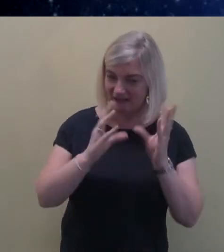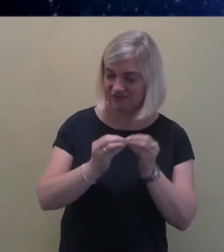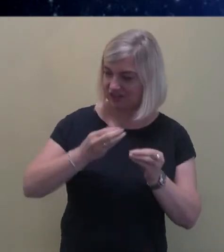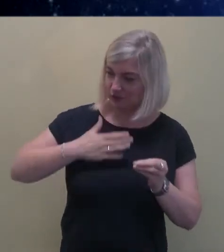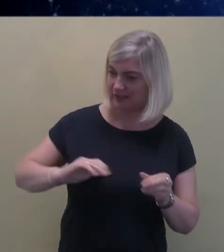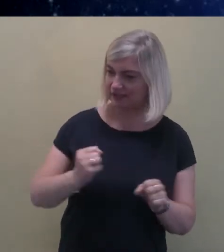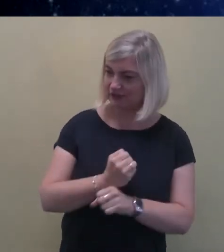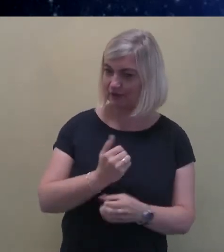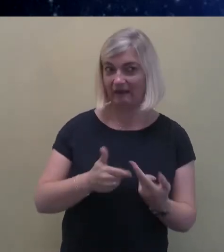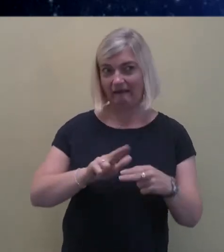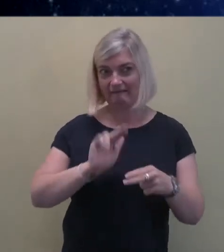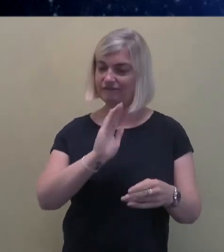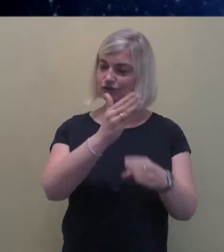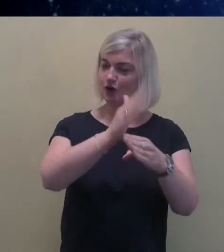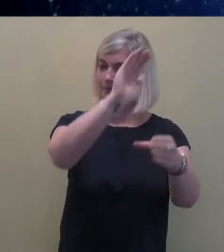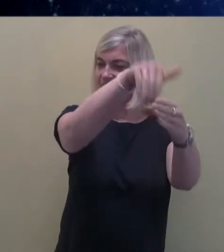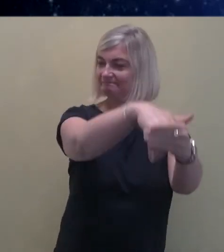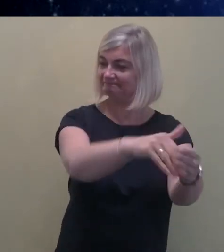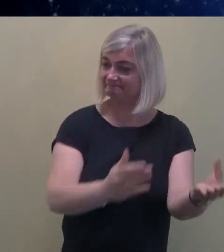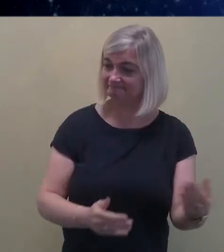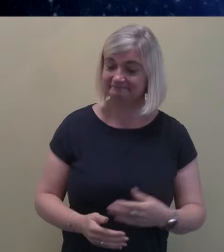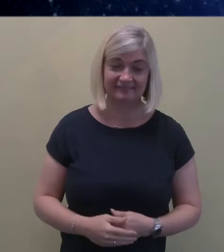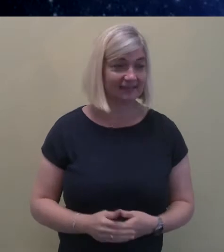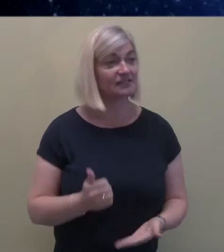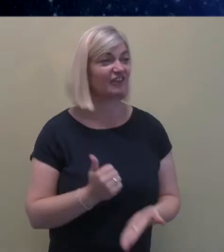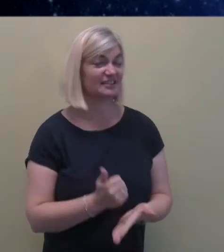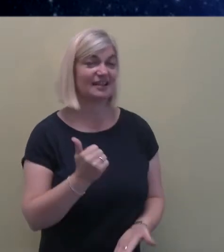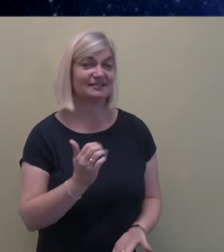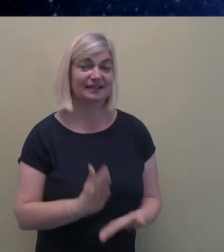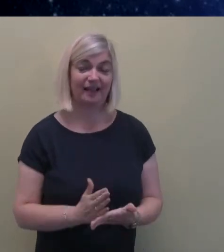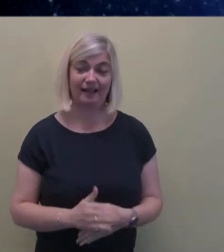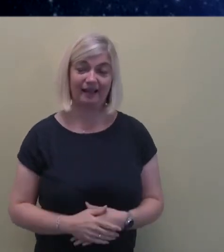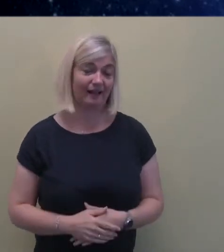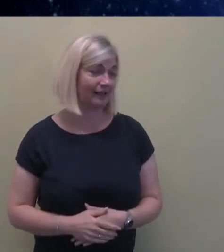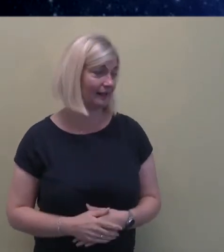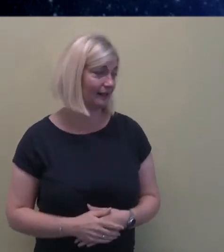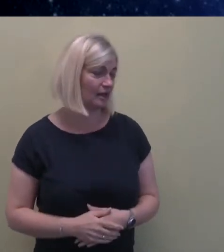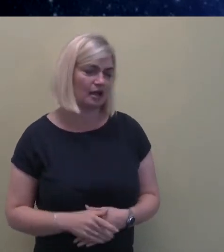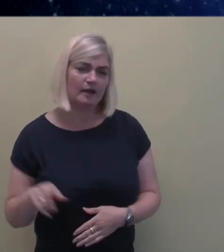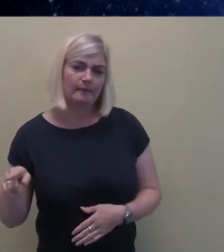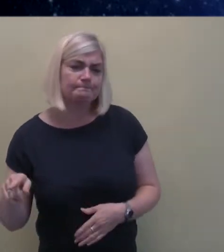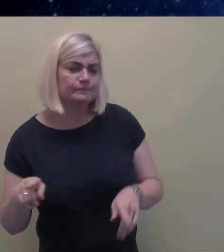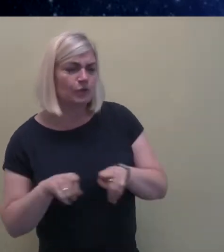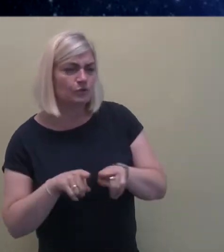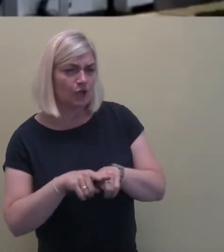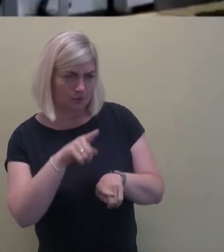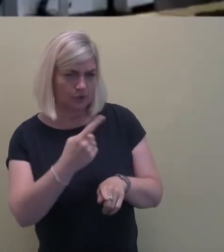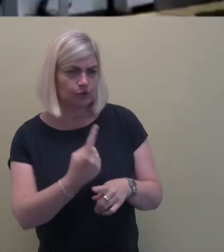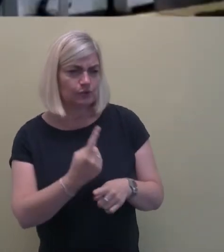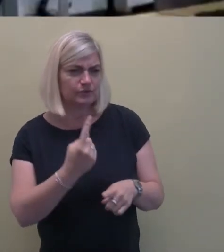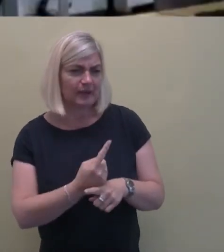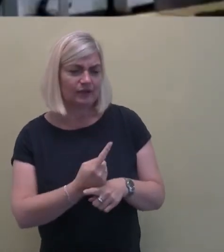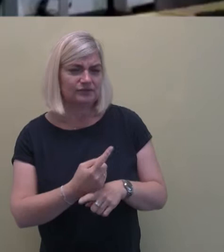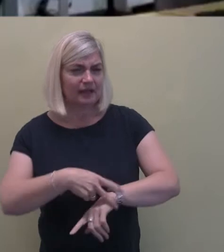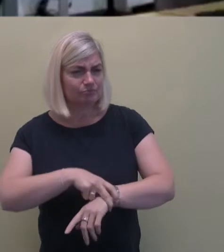go and apply that in classroom. So there are transferability skills that you're going to be developing alongside your learning as well. Yeah.